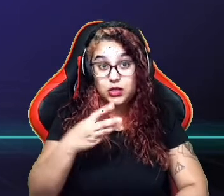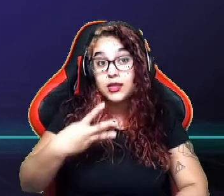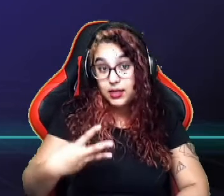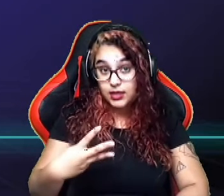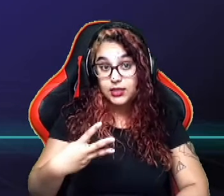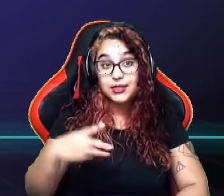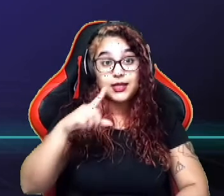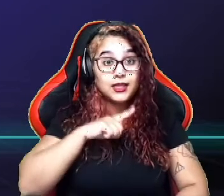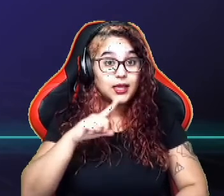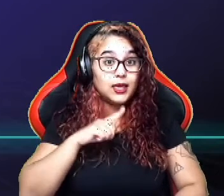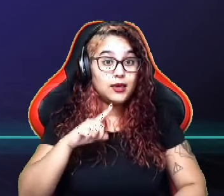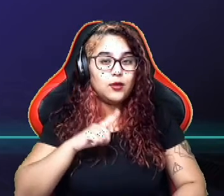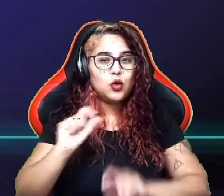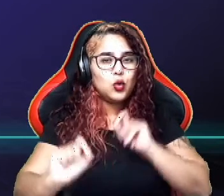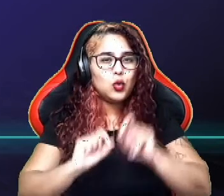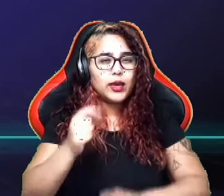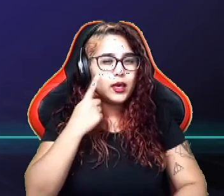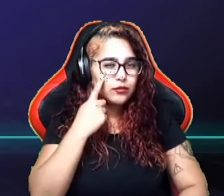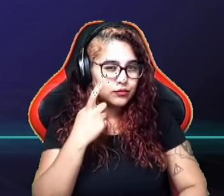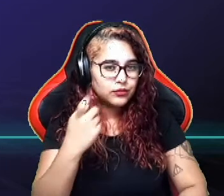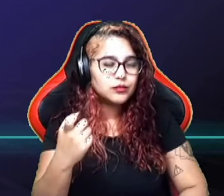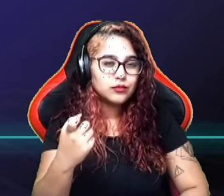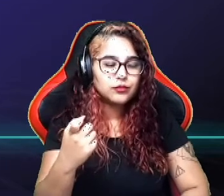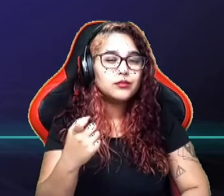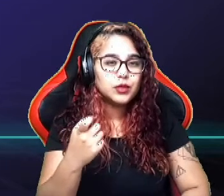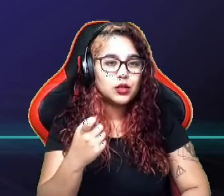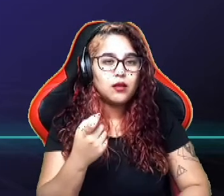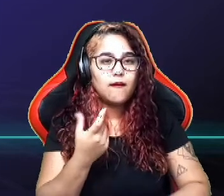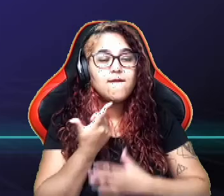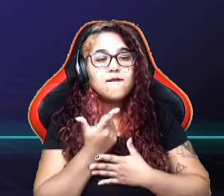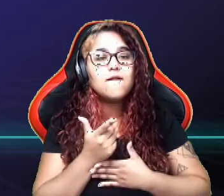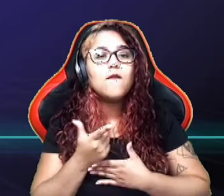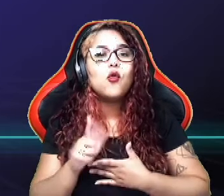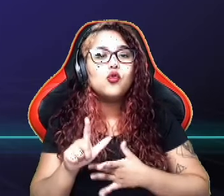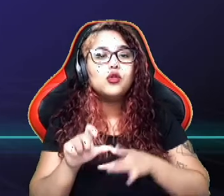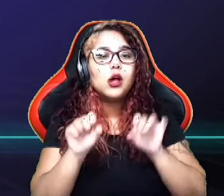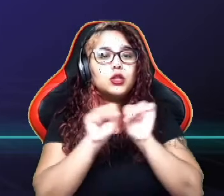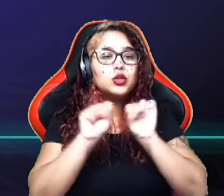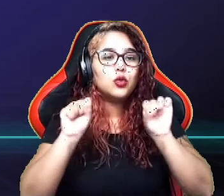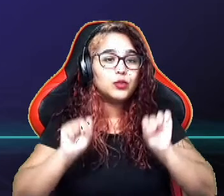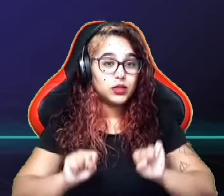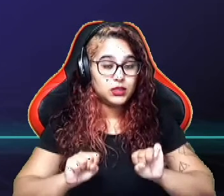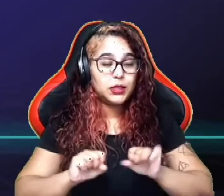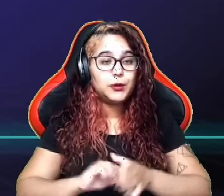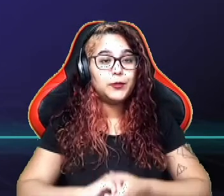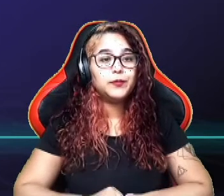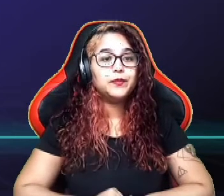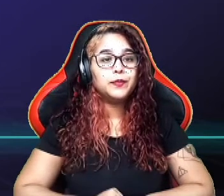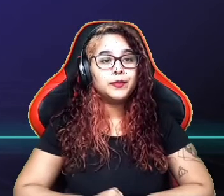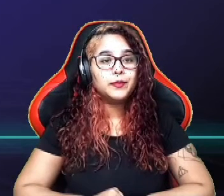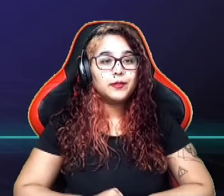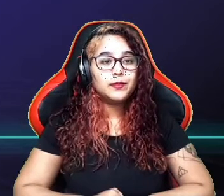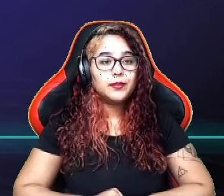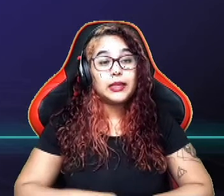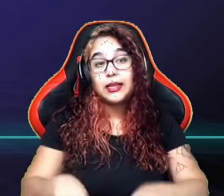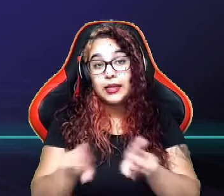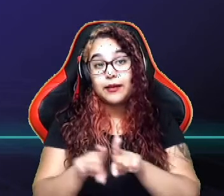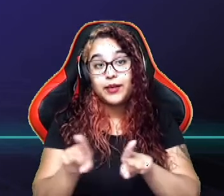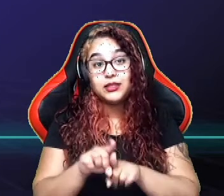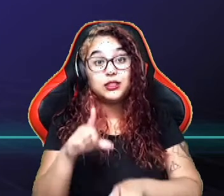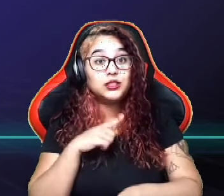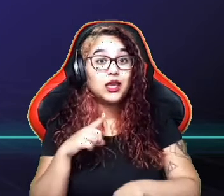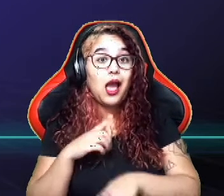century. You know, then there was retro computing and